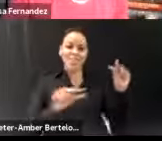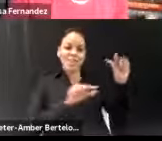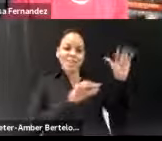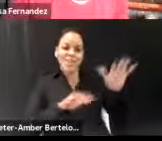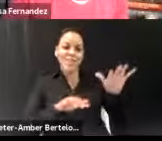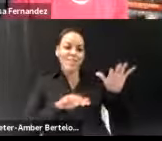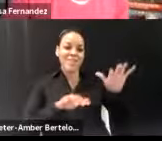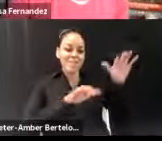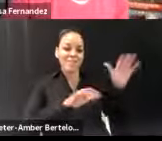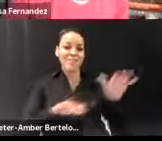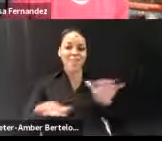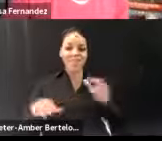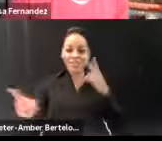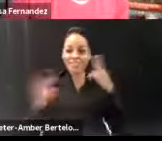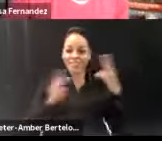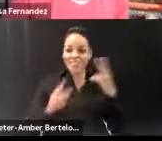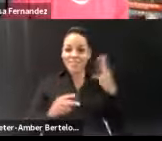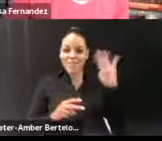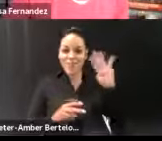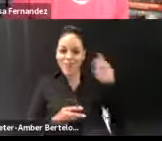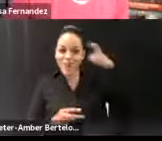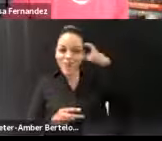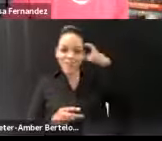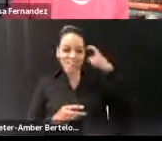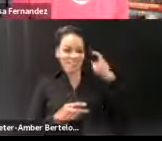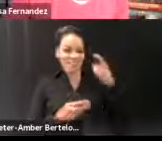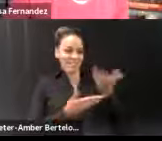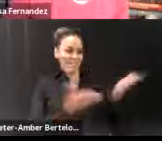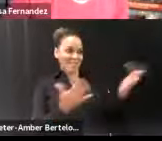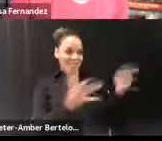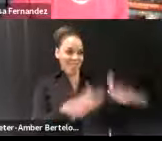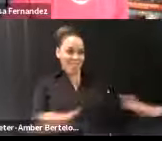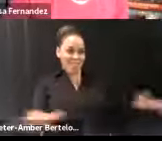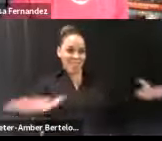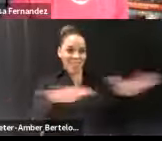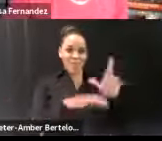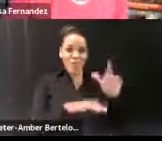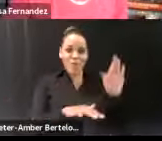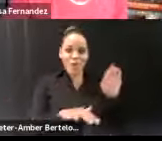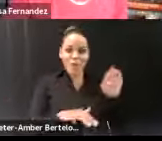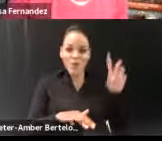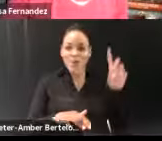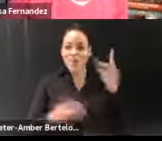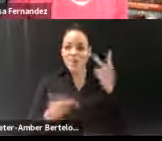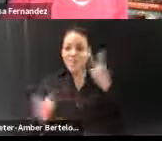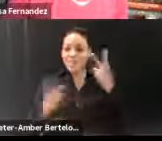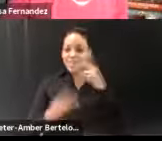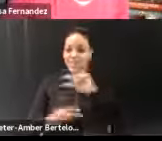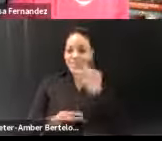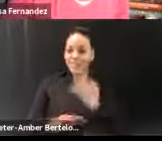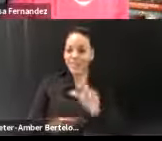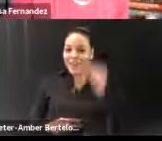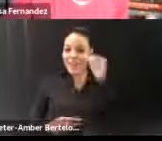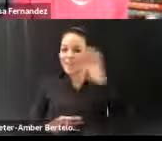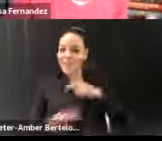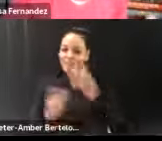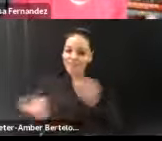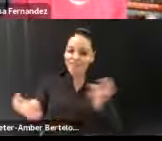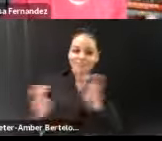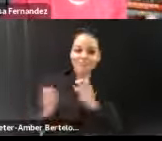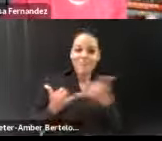Boulevard, Boulevard of Playgrounds, Rosewood and Shoelace Park, bocce courts where old Italian men played